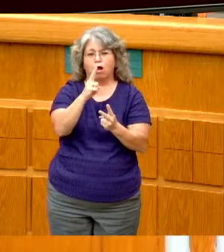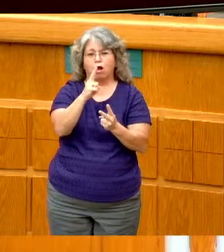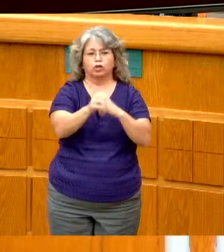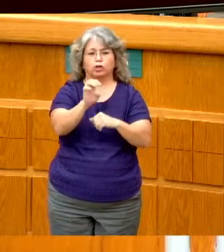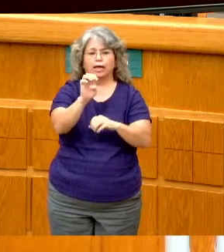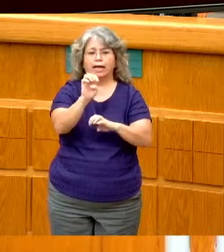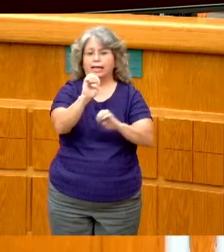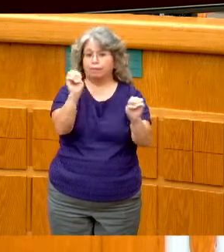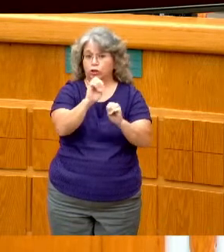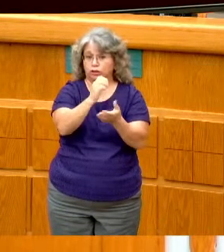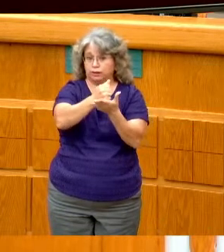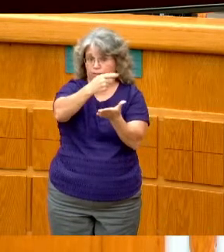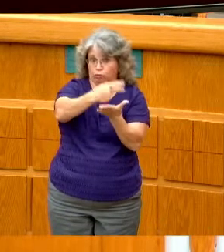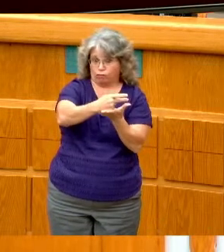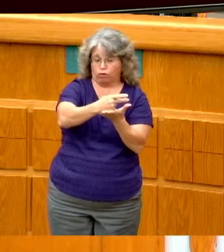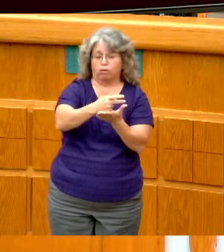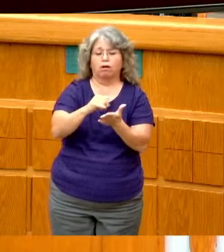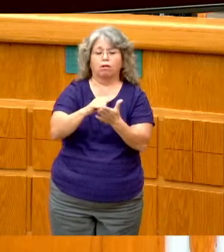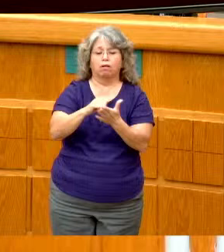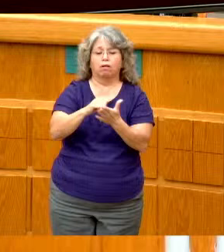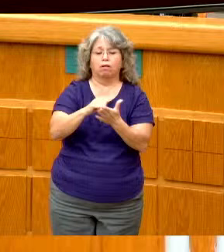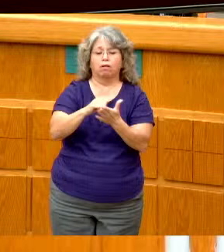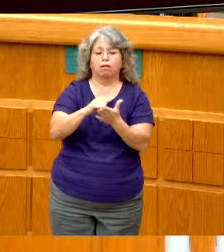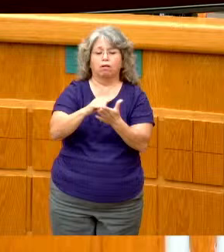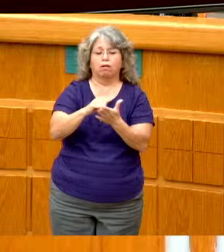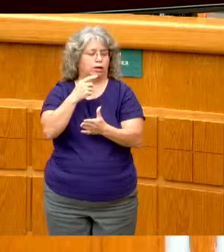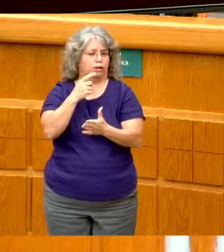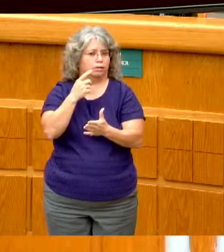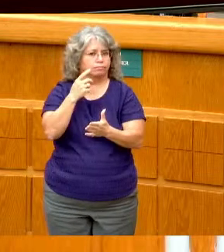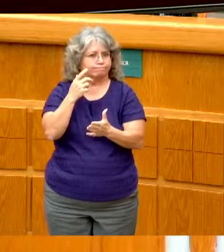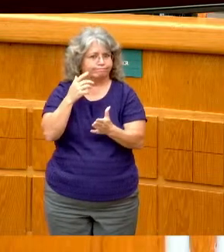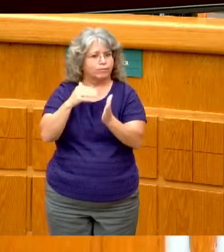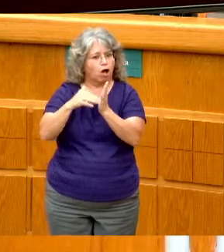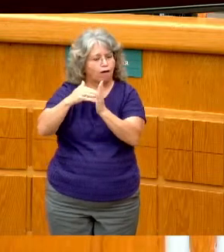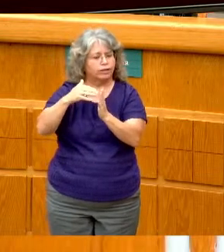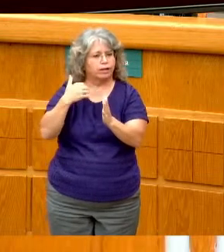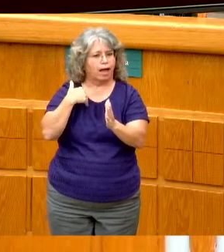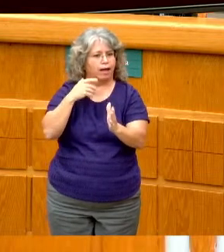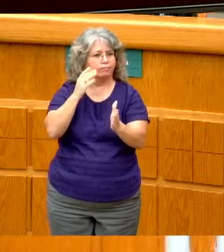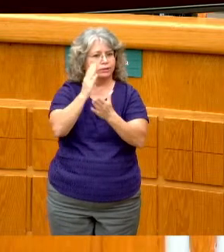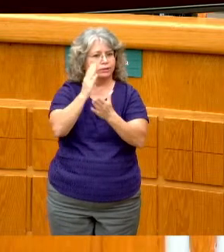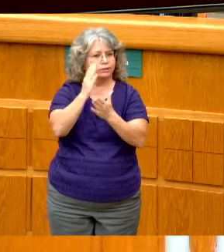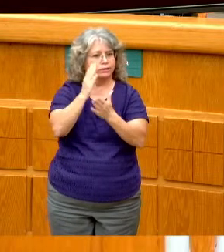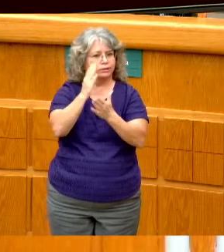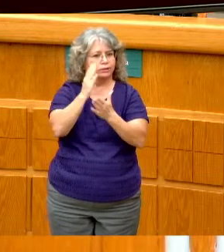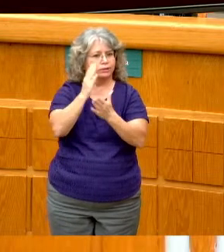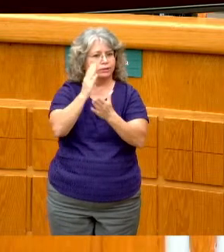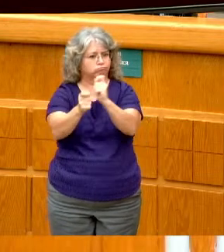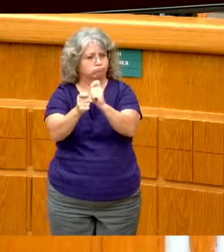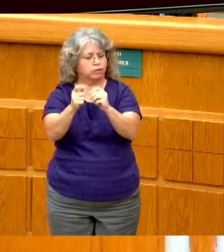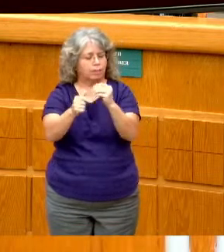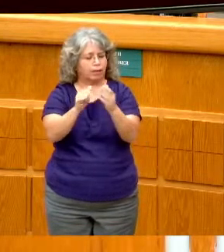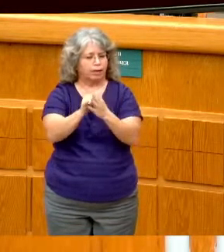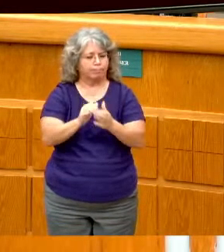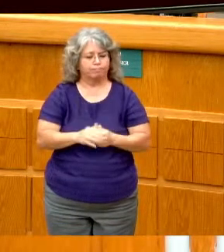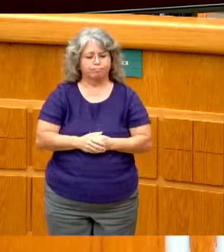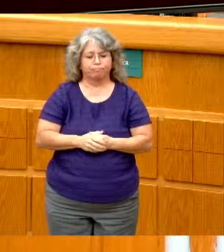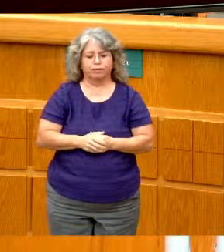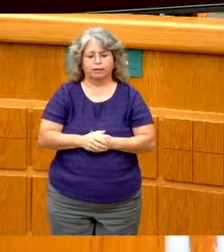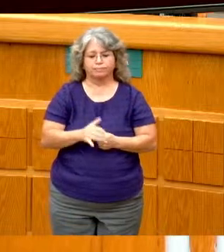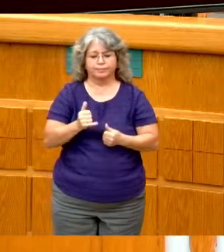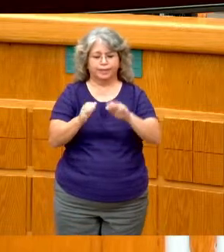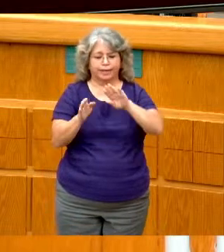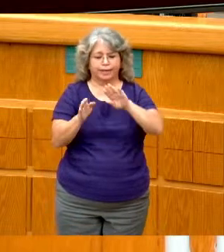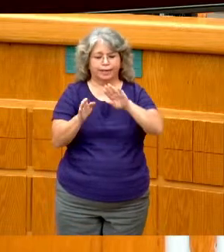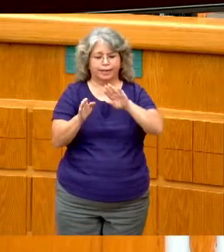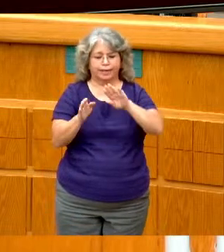we continue to see evolving guidance on vaccine administration. Now I'd like to discuss the news about the Johnson & Johnson